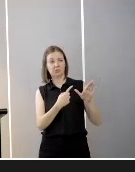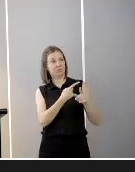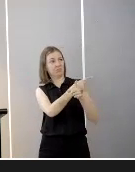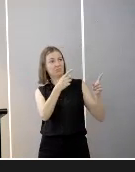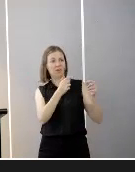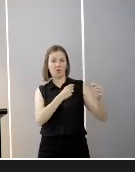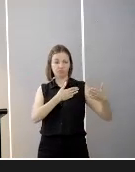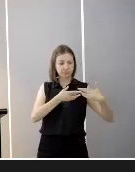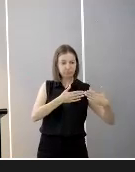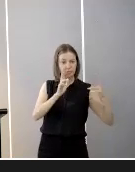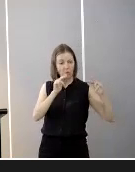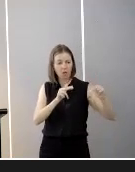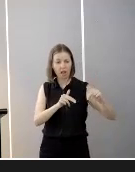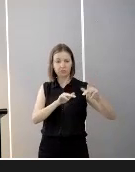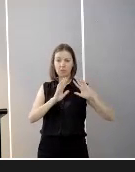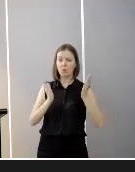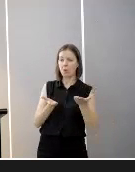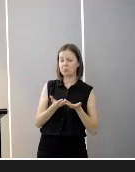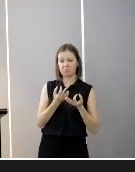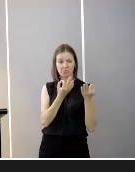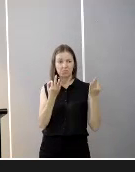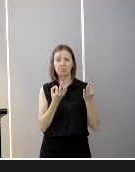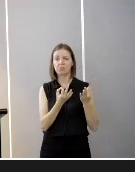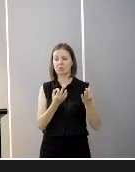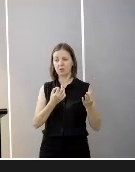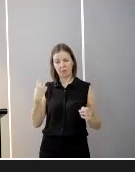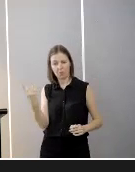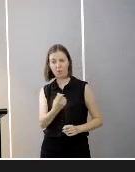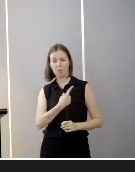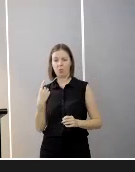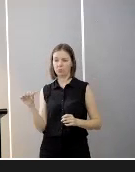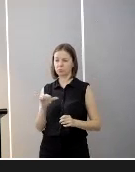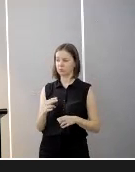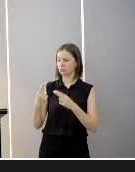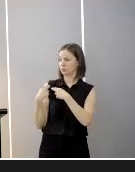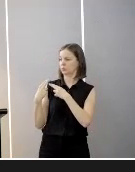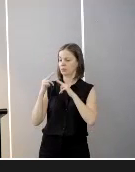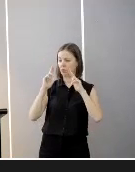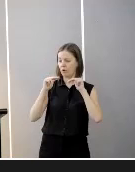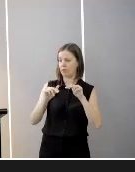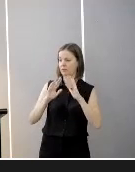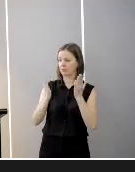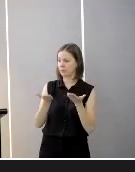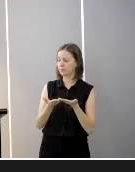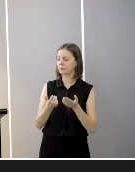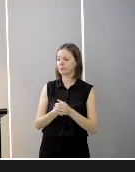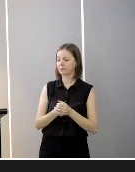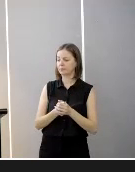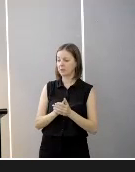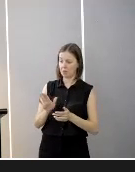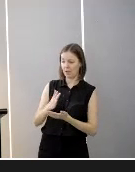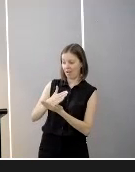take care of our planet that we all share and that we all play a role in taking care of. And then around